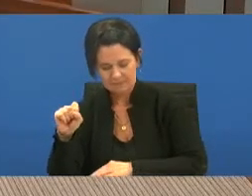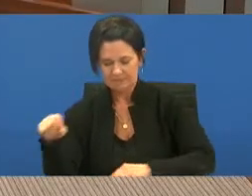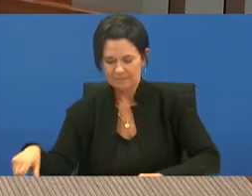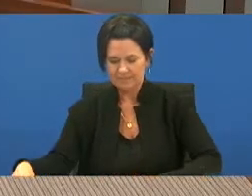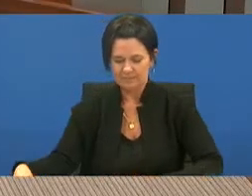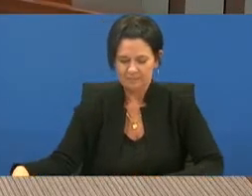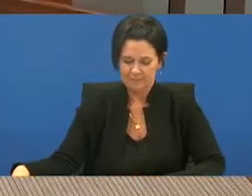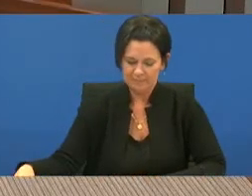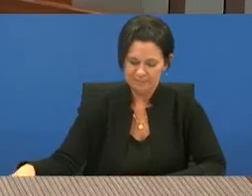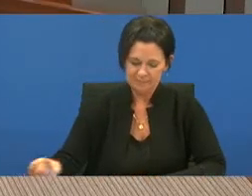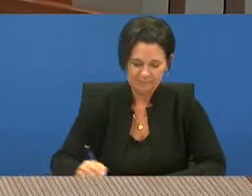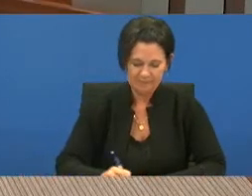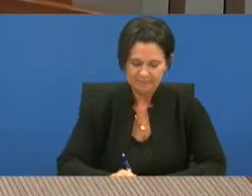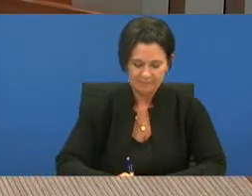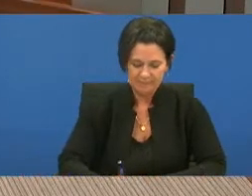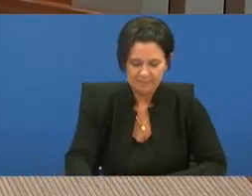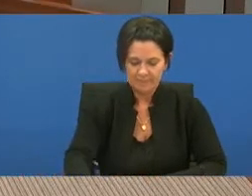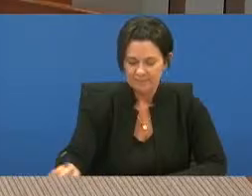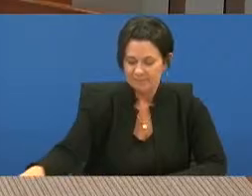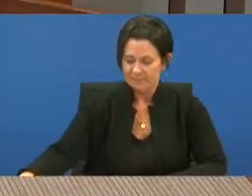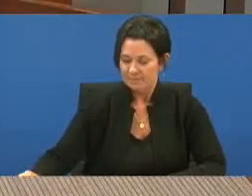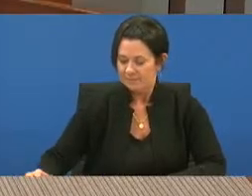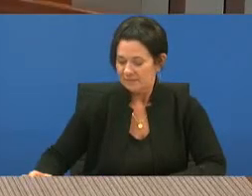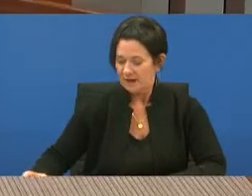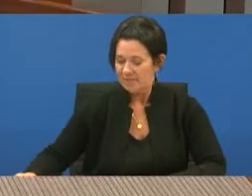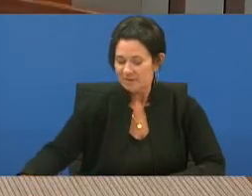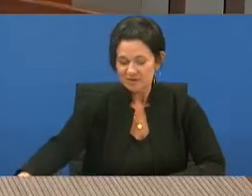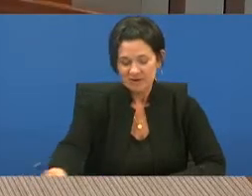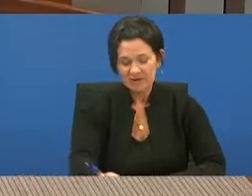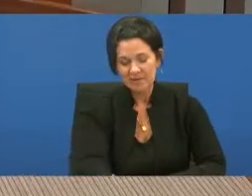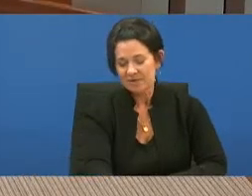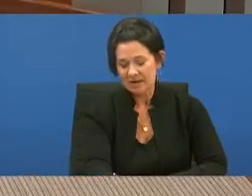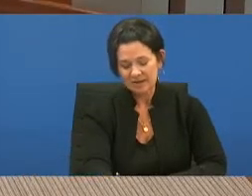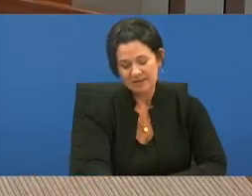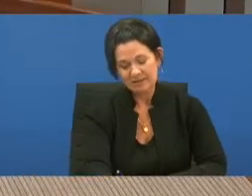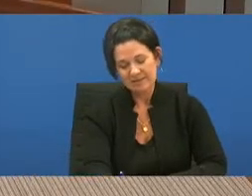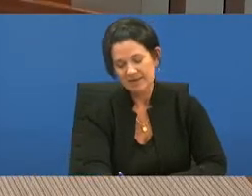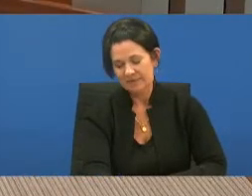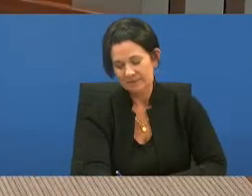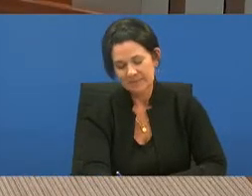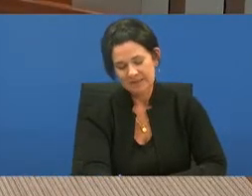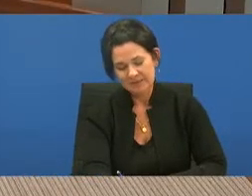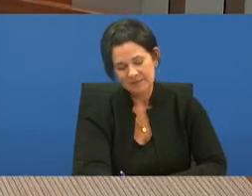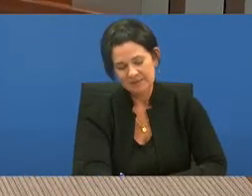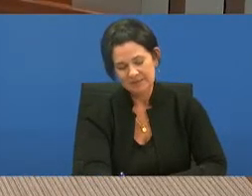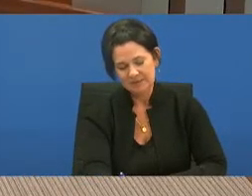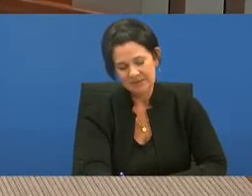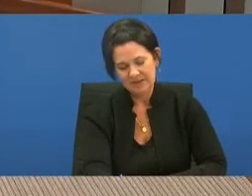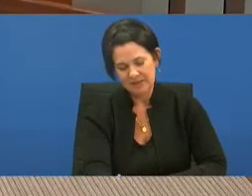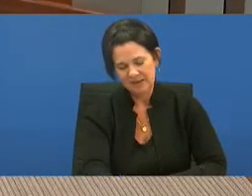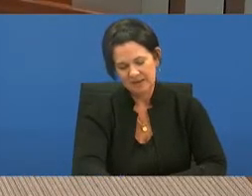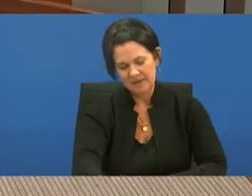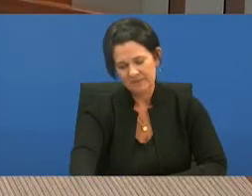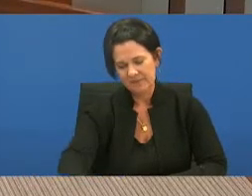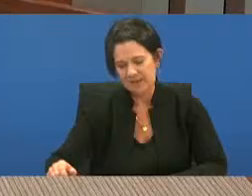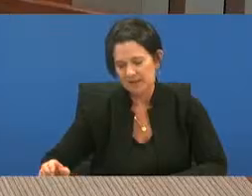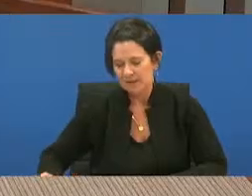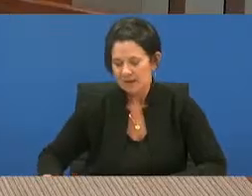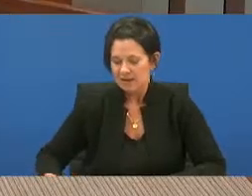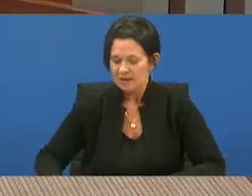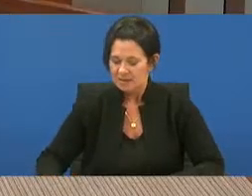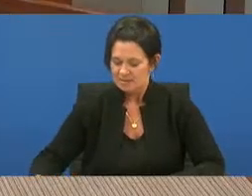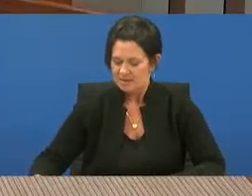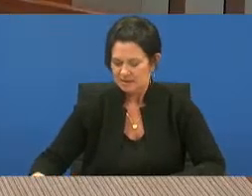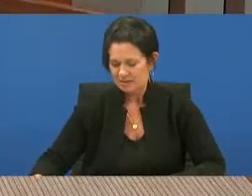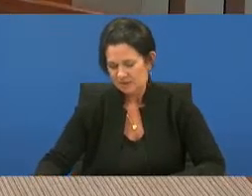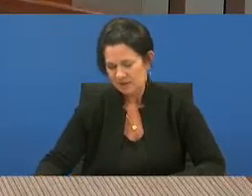right? authorizing the Mayor President to amend a subrecipient contract with Capital City Family Health Center cash out in the amount